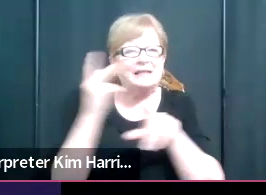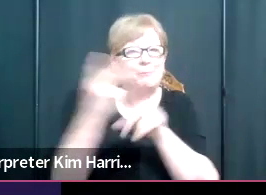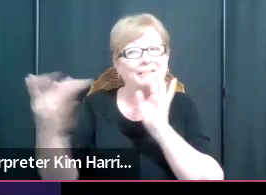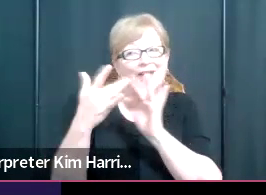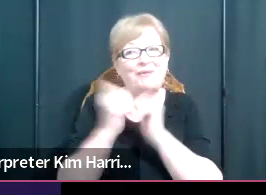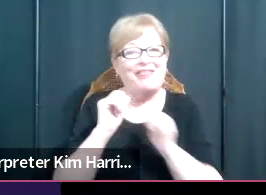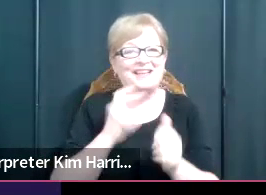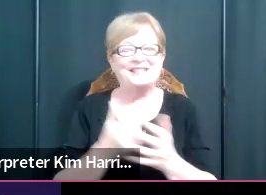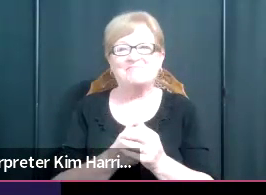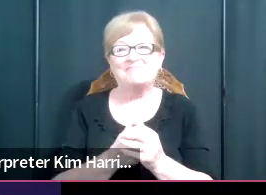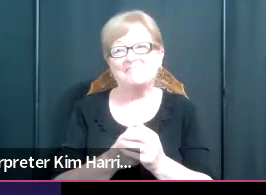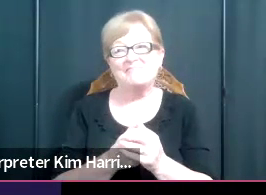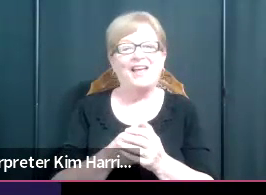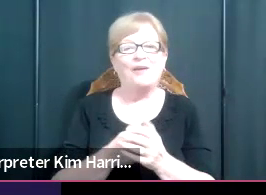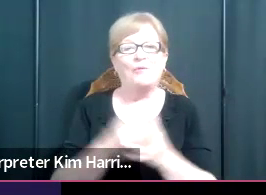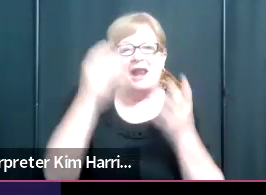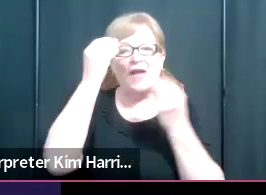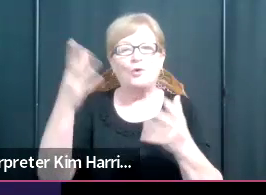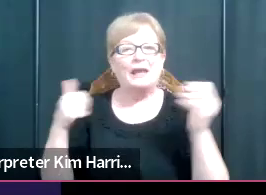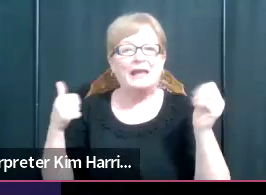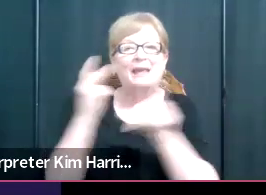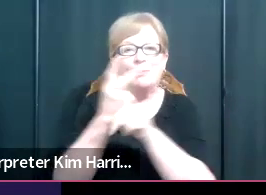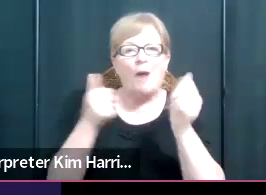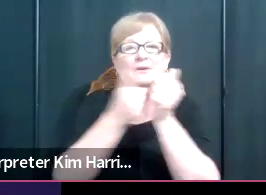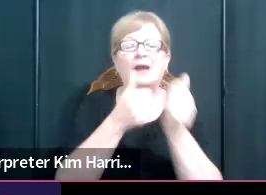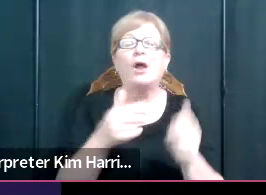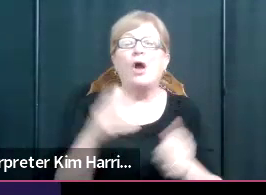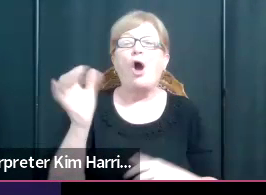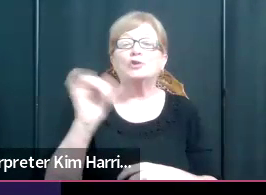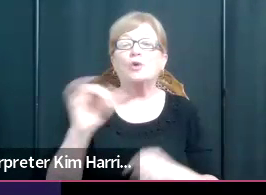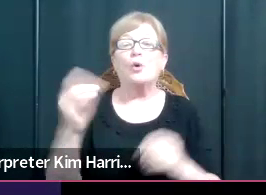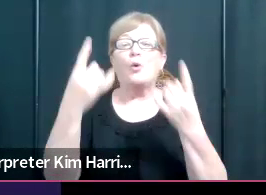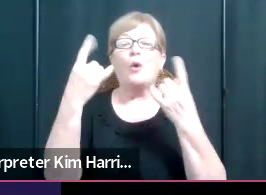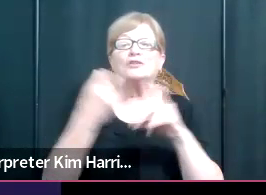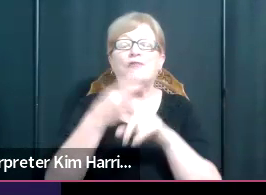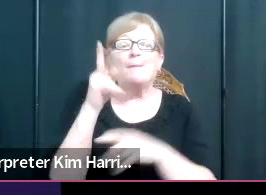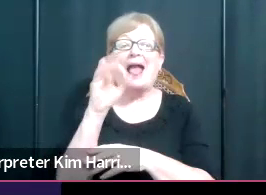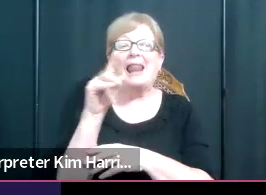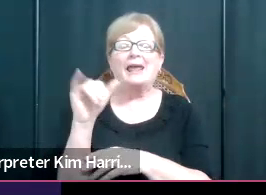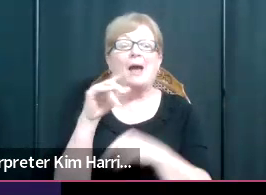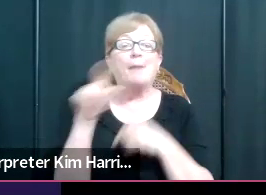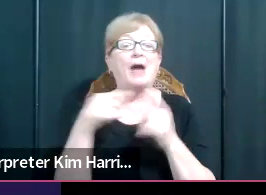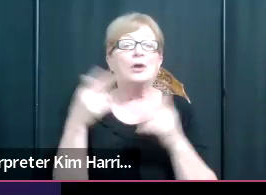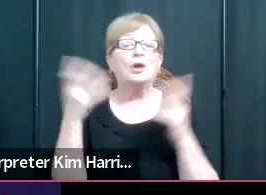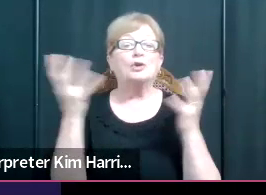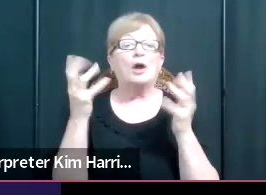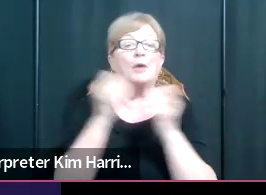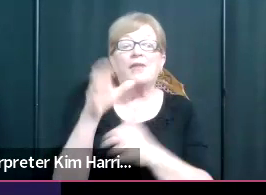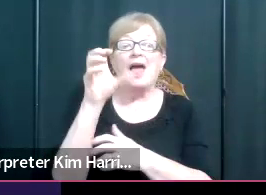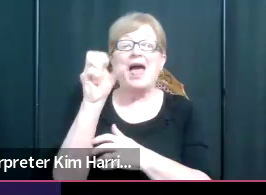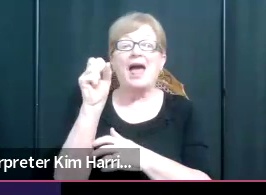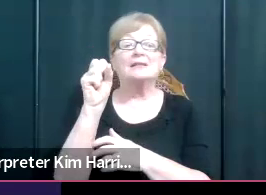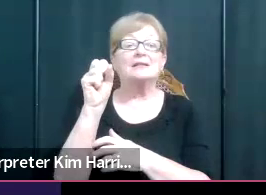keep you up to date on There that. was also a question from Kelly about talking about SLD